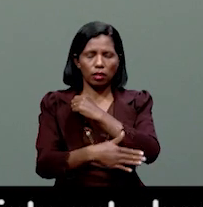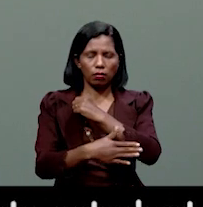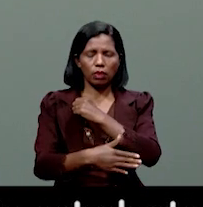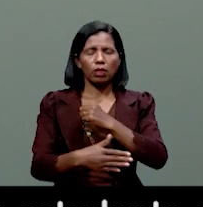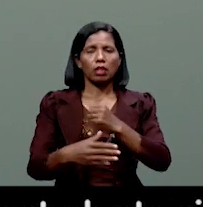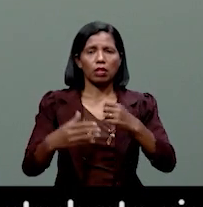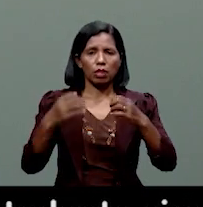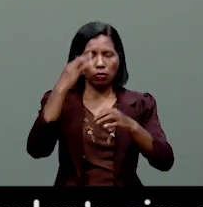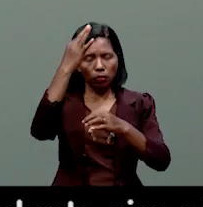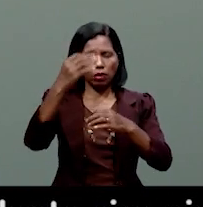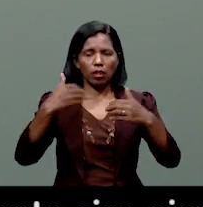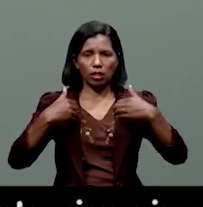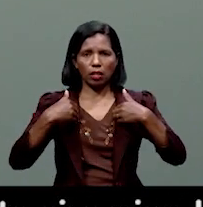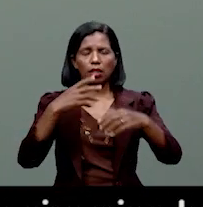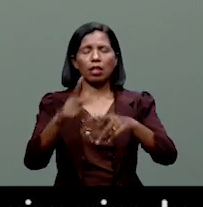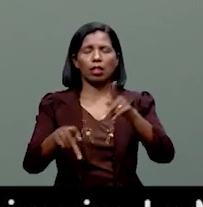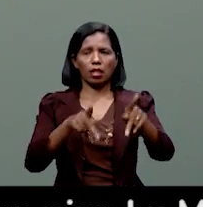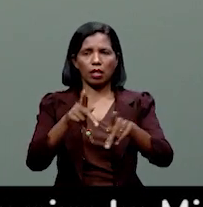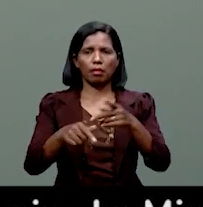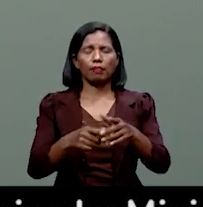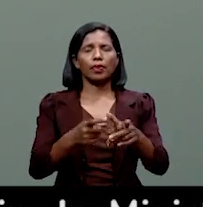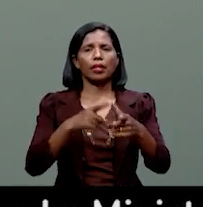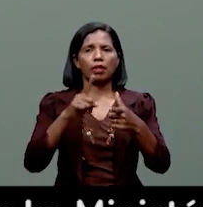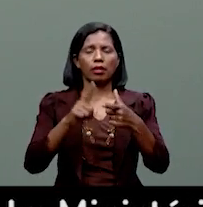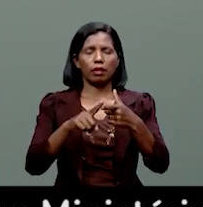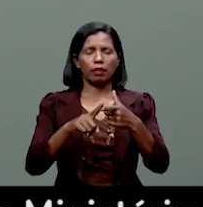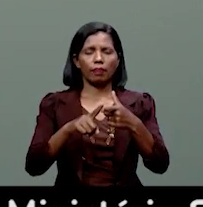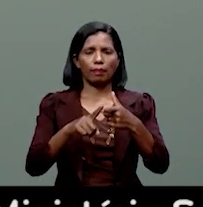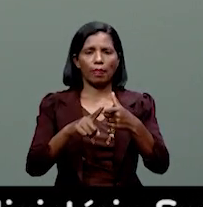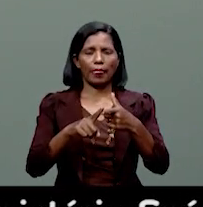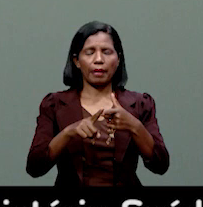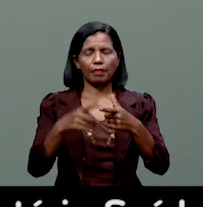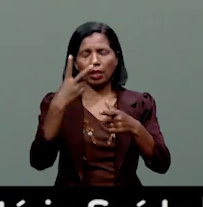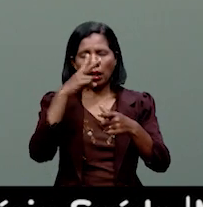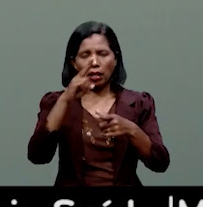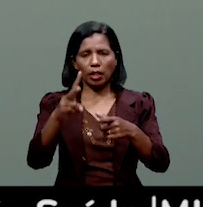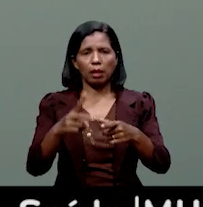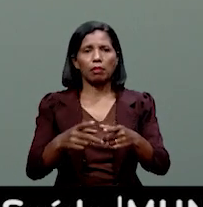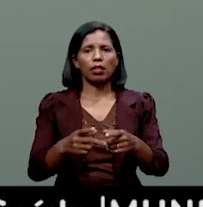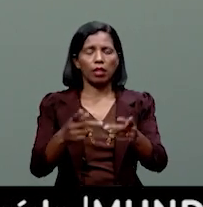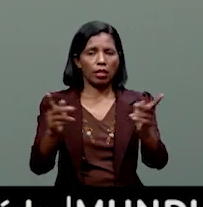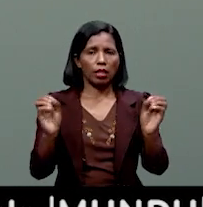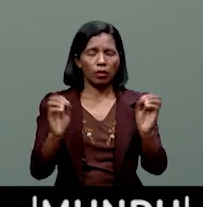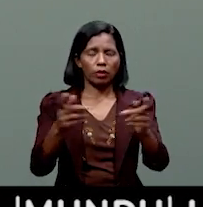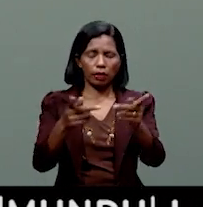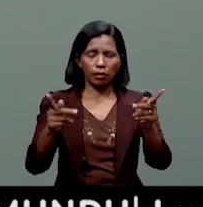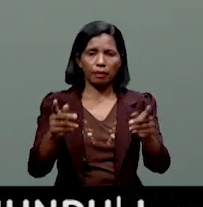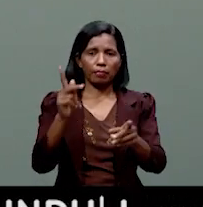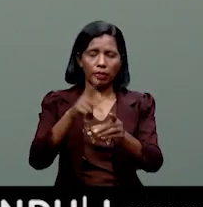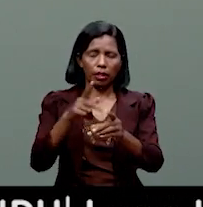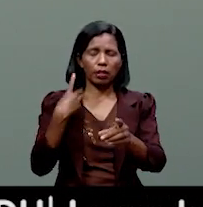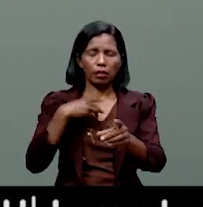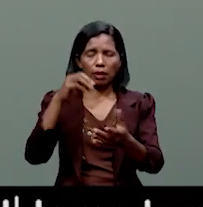masira. E segundo ba iha nang petro are nang petrolífero nia kita bele investa iha